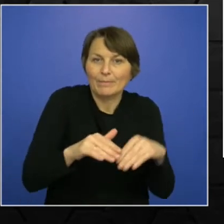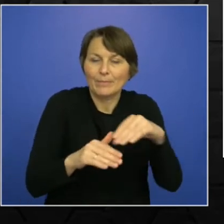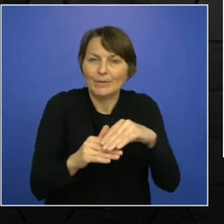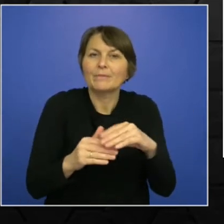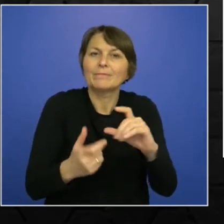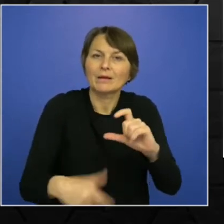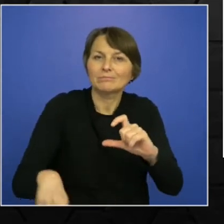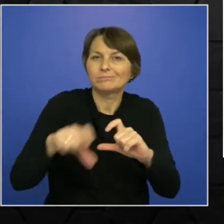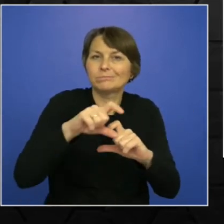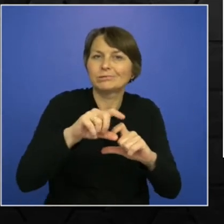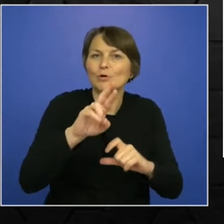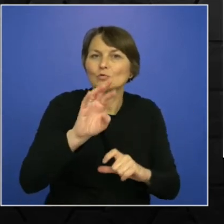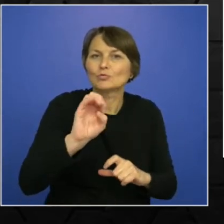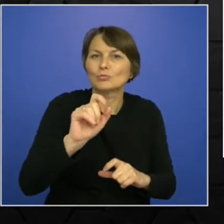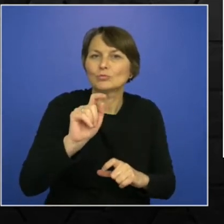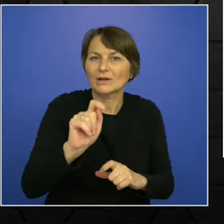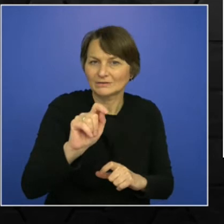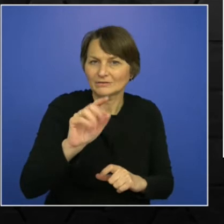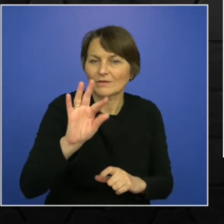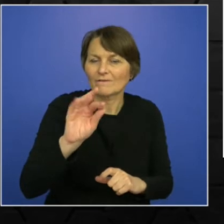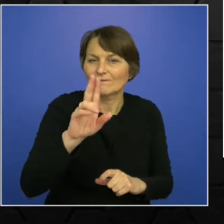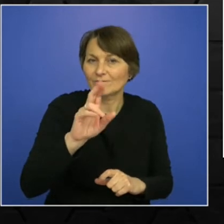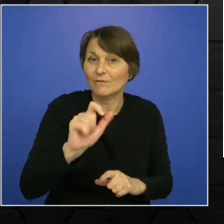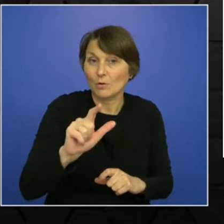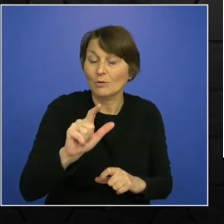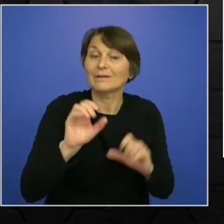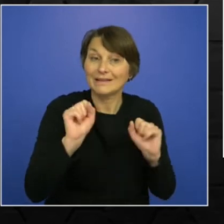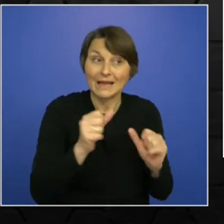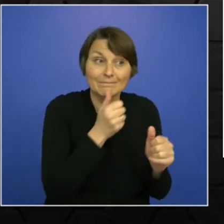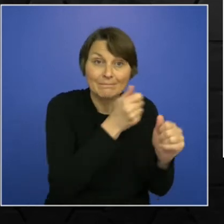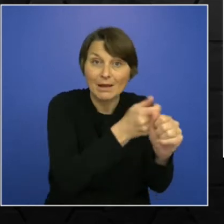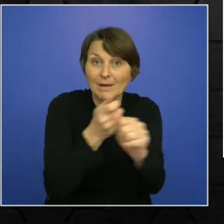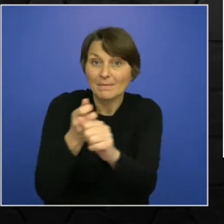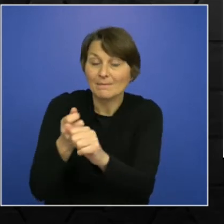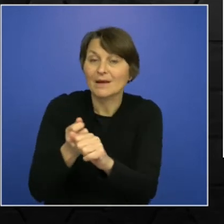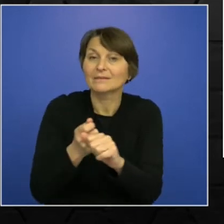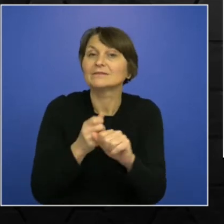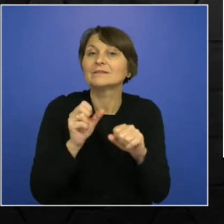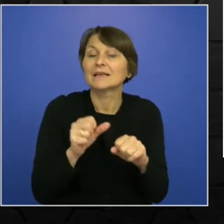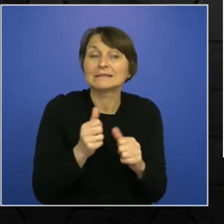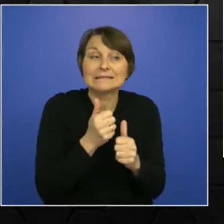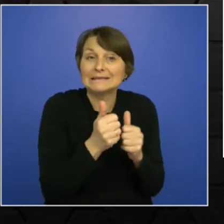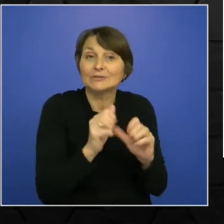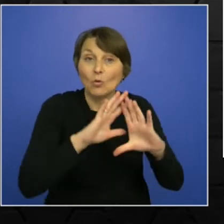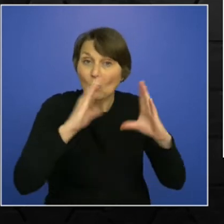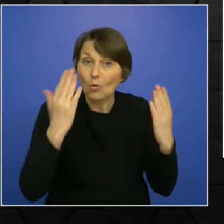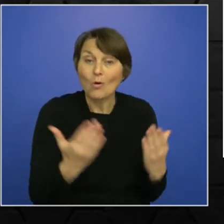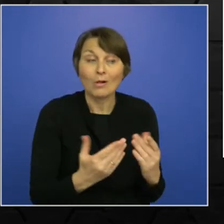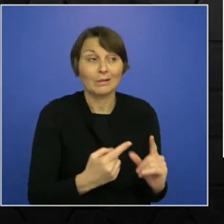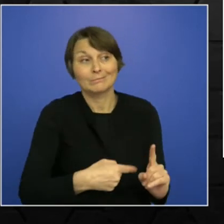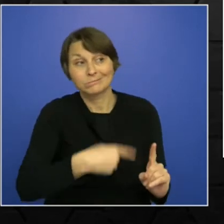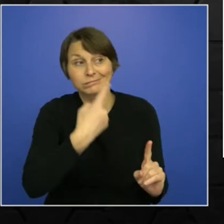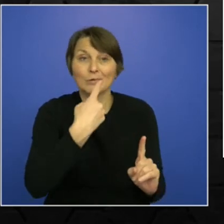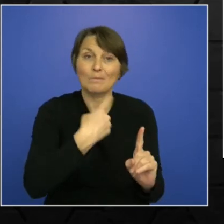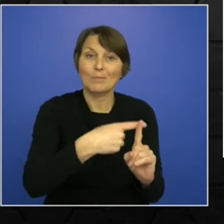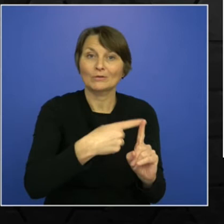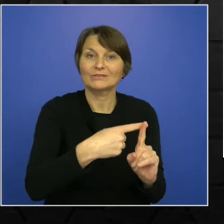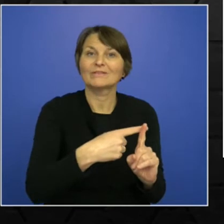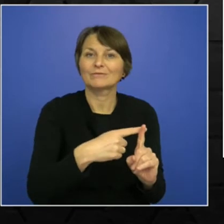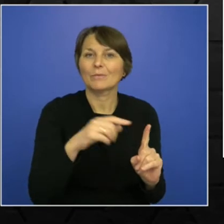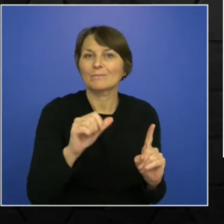capabilities, networking capabilities, and then of course all the other benefits of Azure as well.